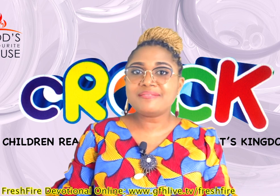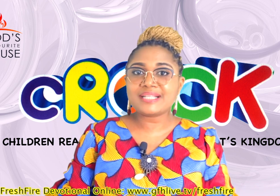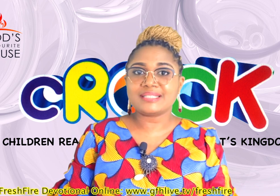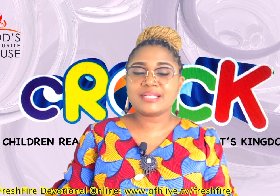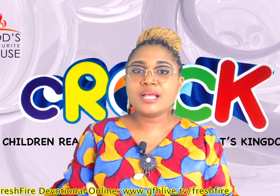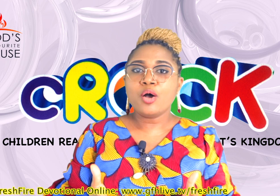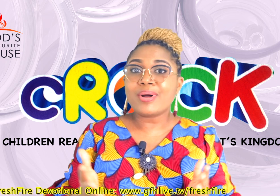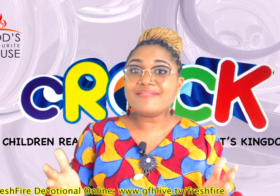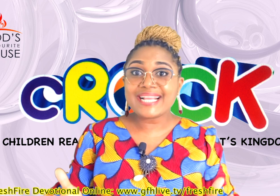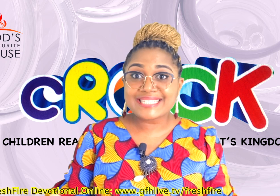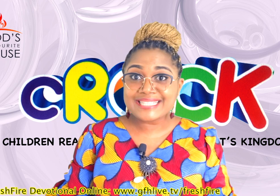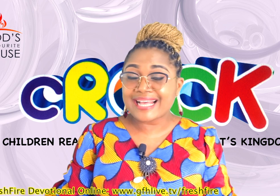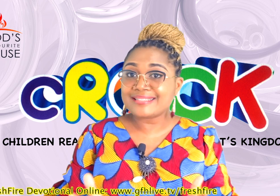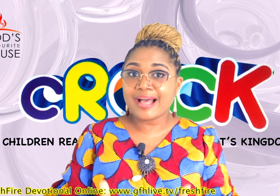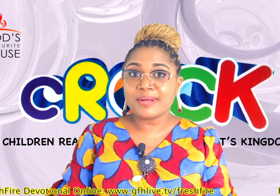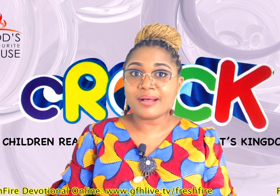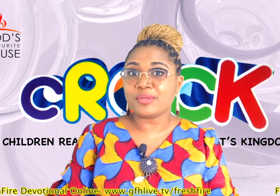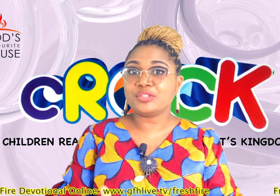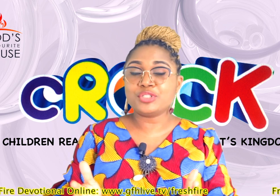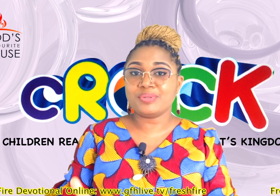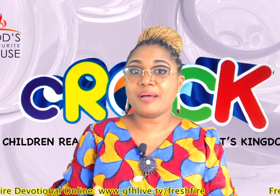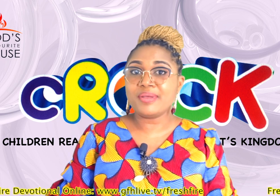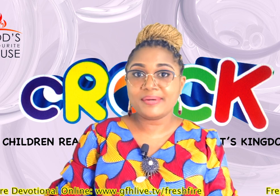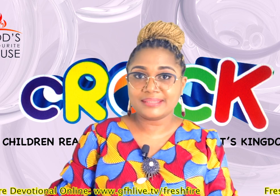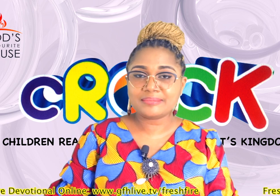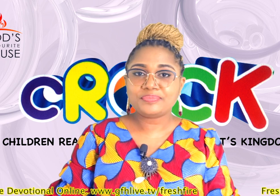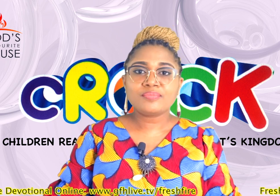she believes that whatever it is can't harm her because she's with her parents.